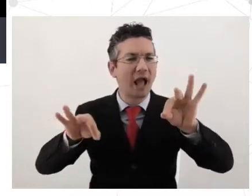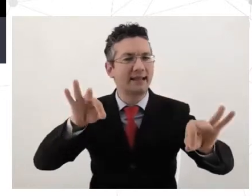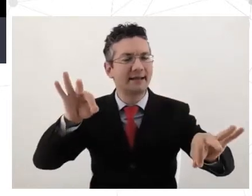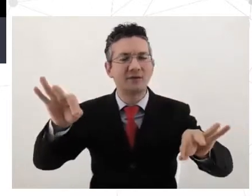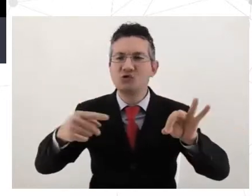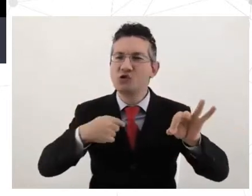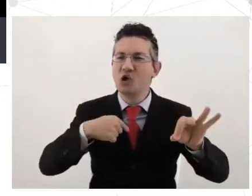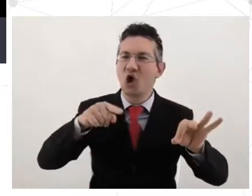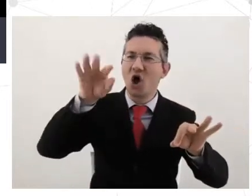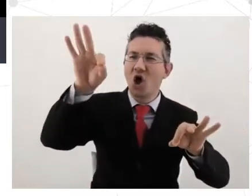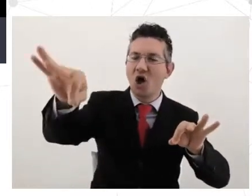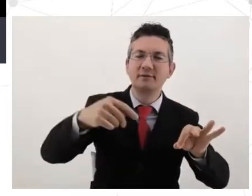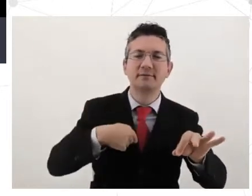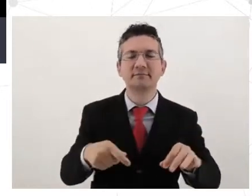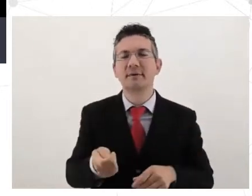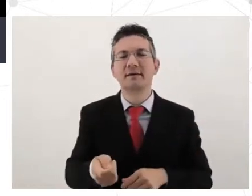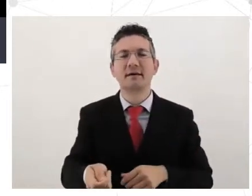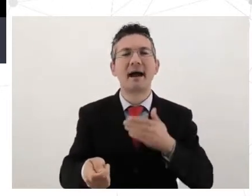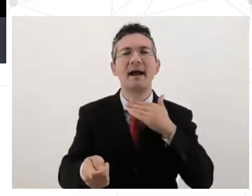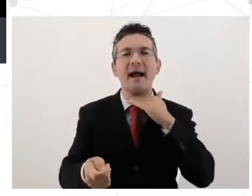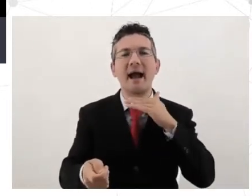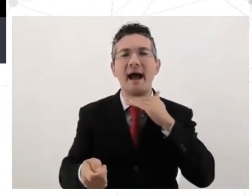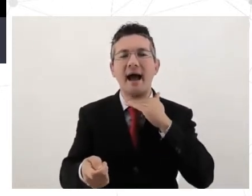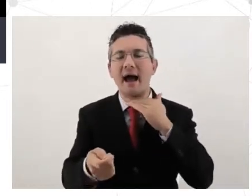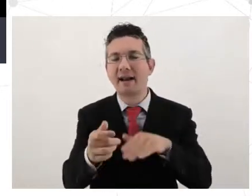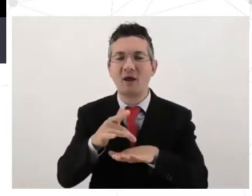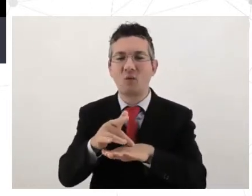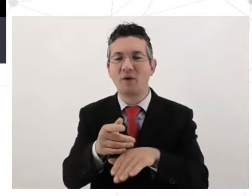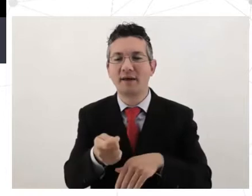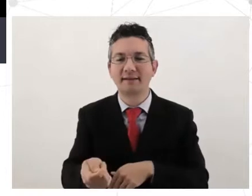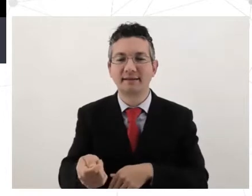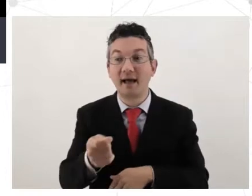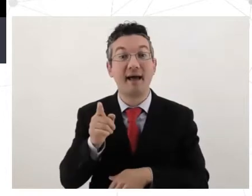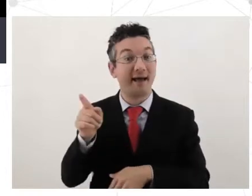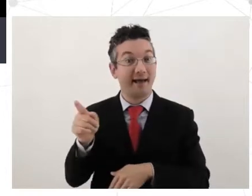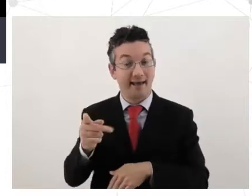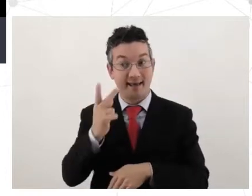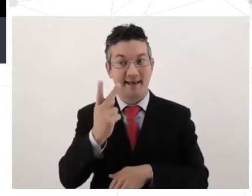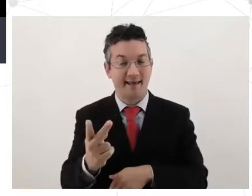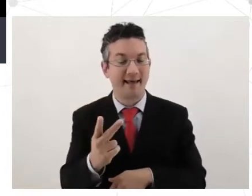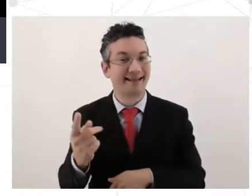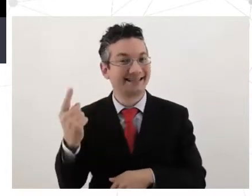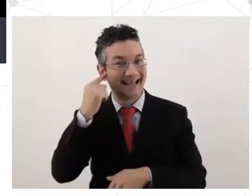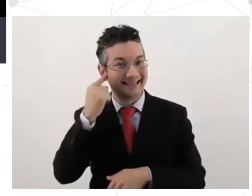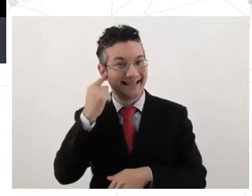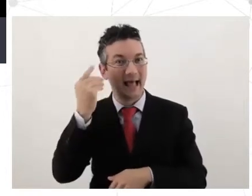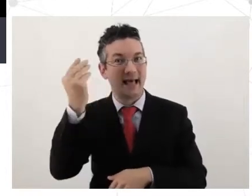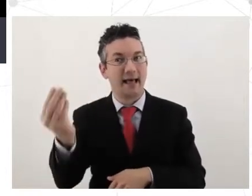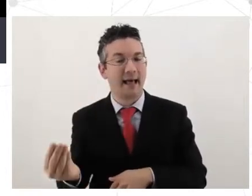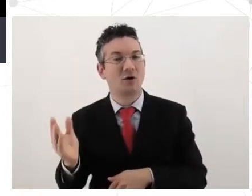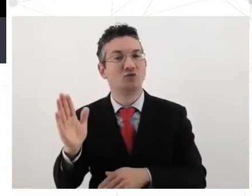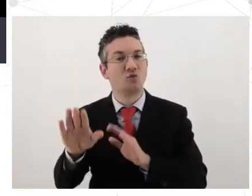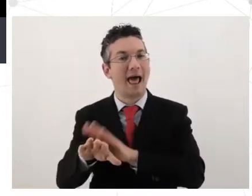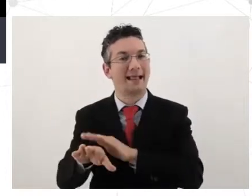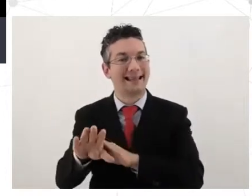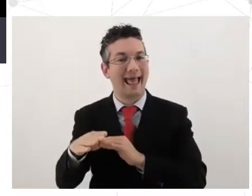Place is ahead of us. Construction. And there's a construction going on, which is really good to know. Very good girl,